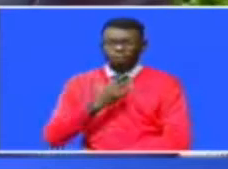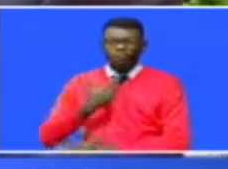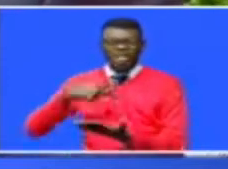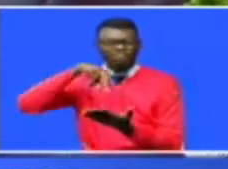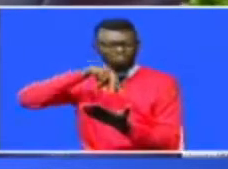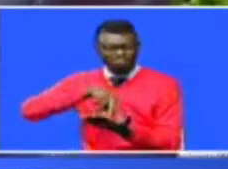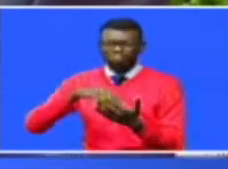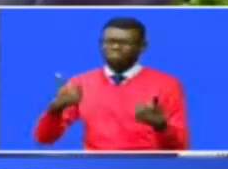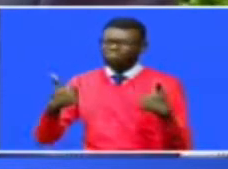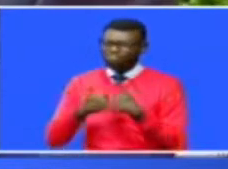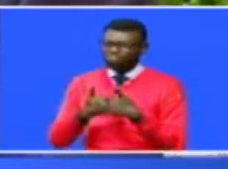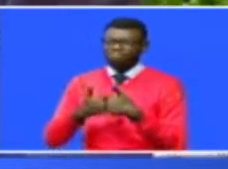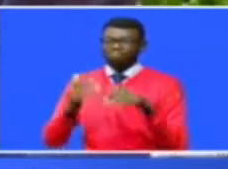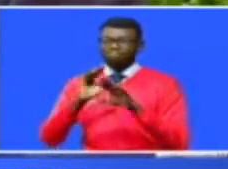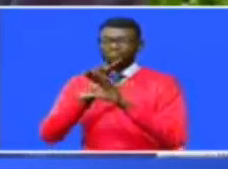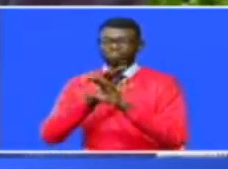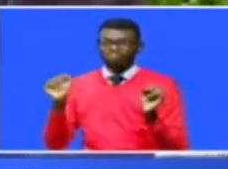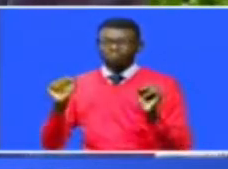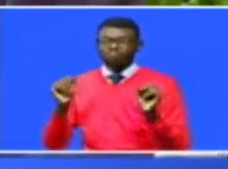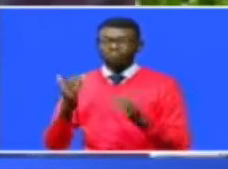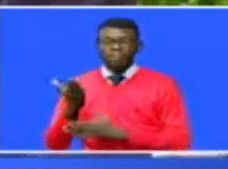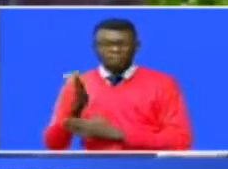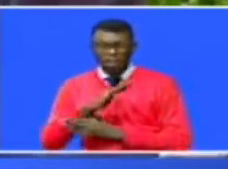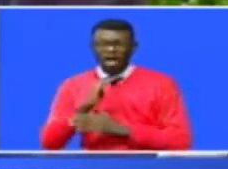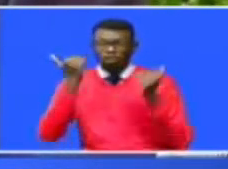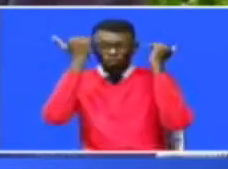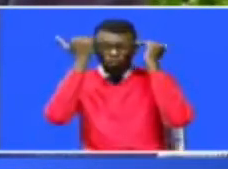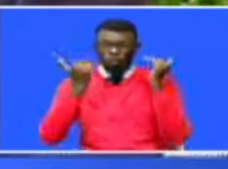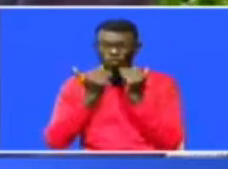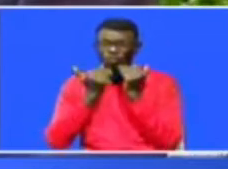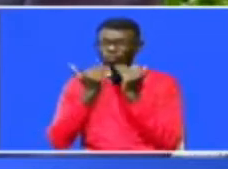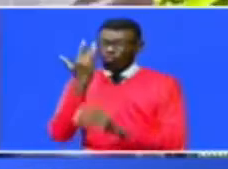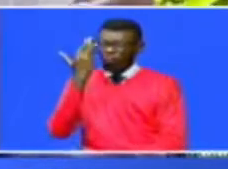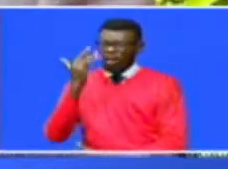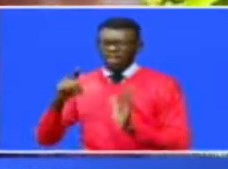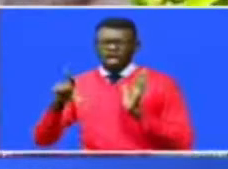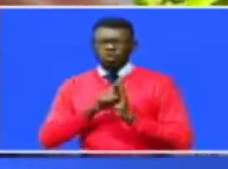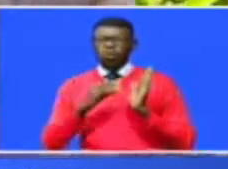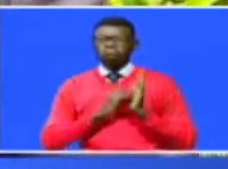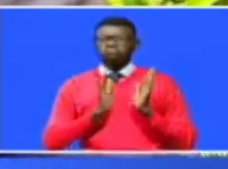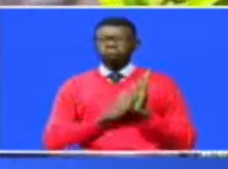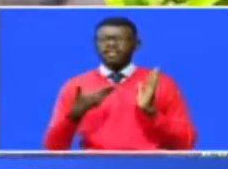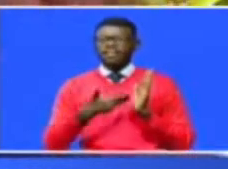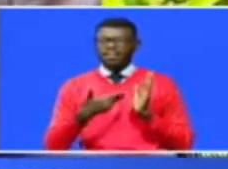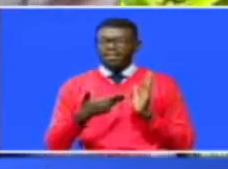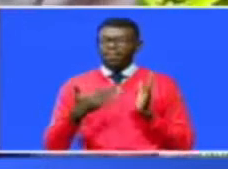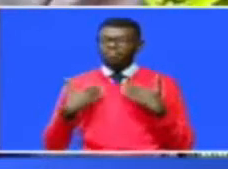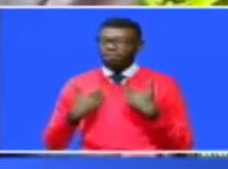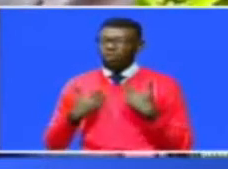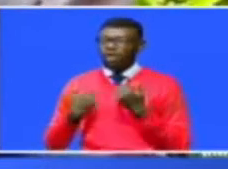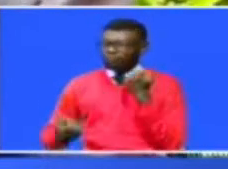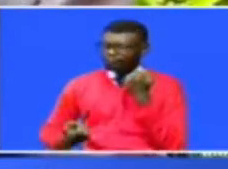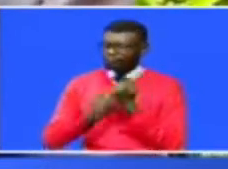kurudi kule kule mahakamani SDT kama vile sheria imeamrisha. Wale wananisupport wasiponiona